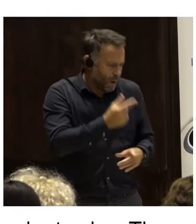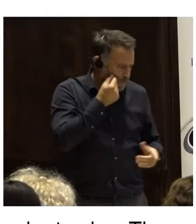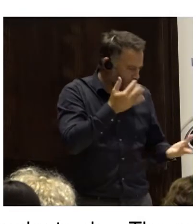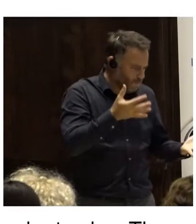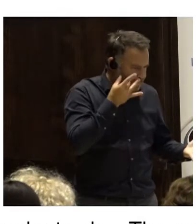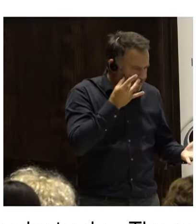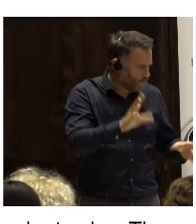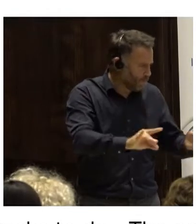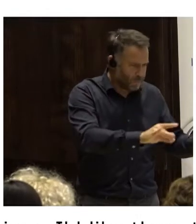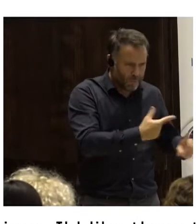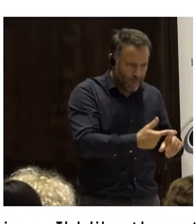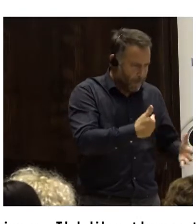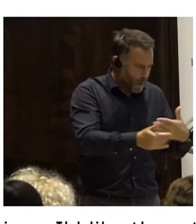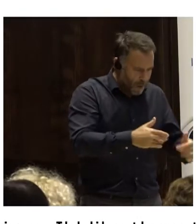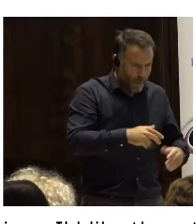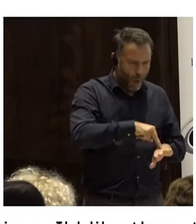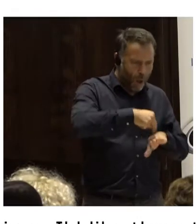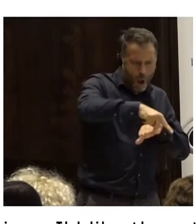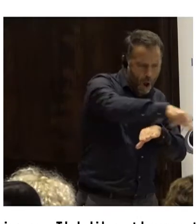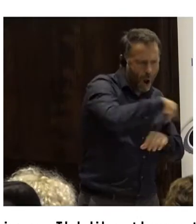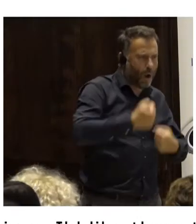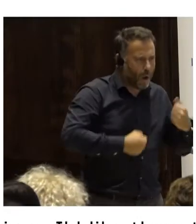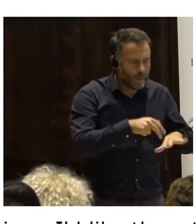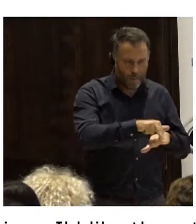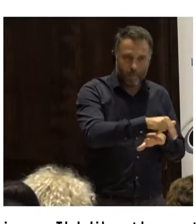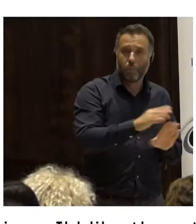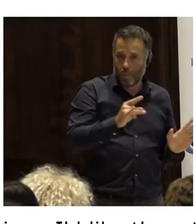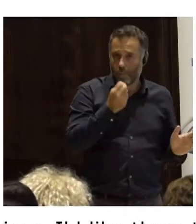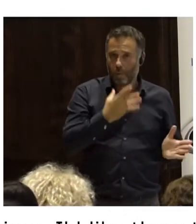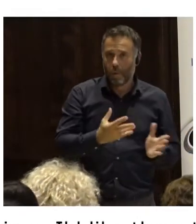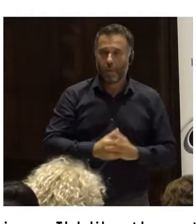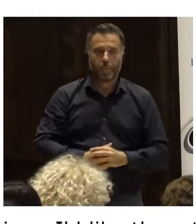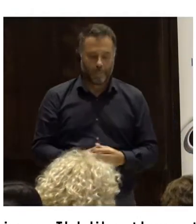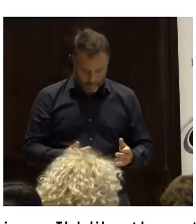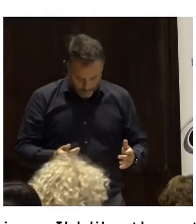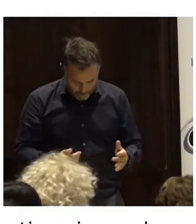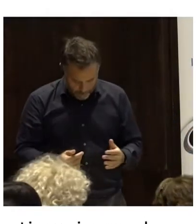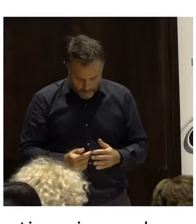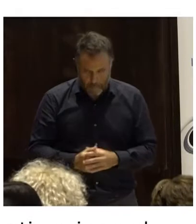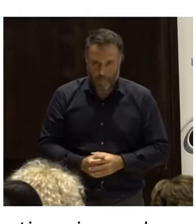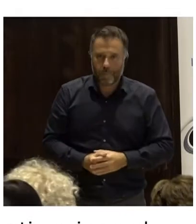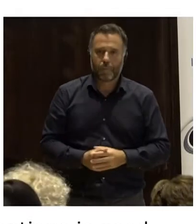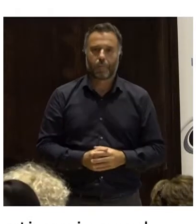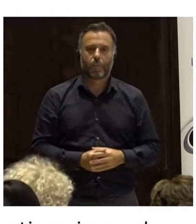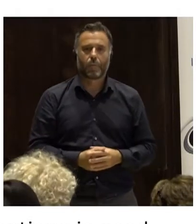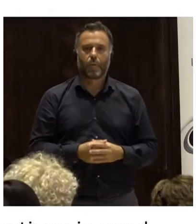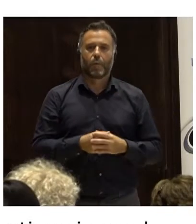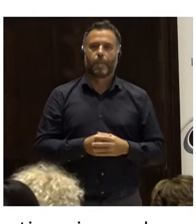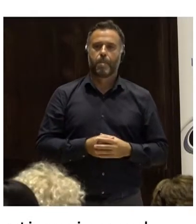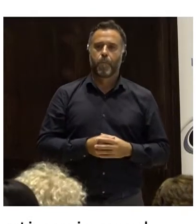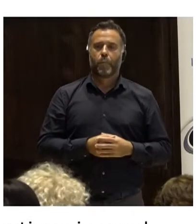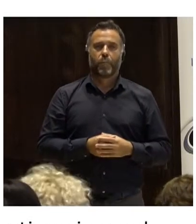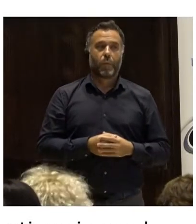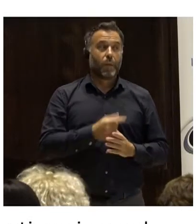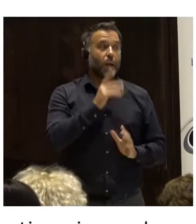good. Any more? Just adding something to what Serenella referred